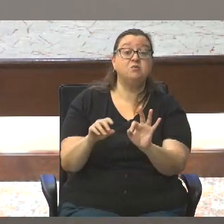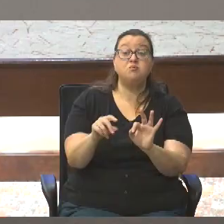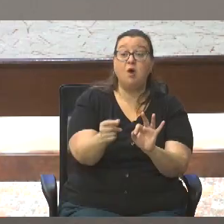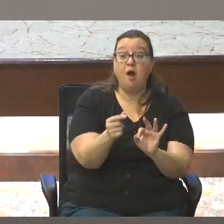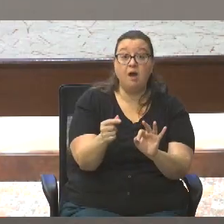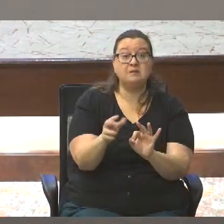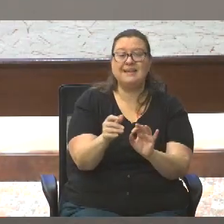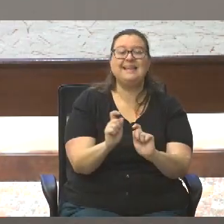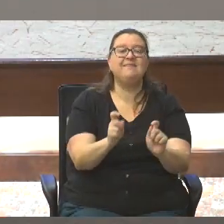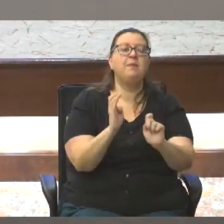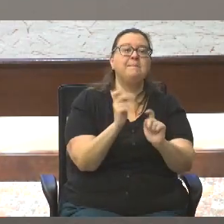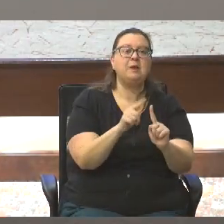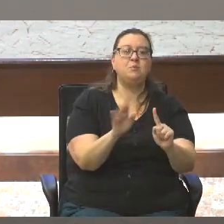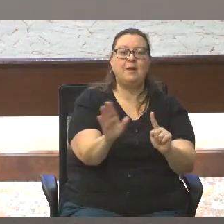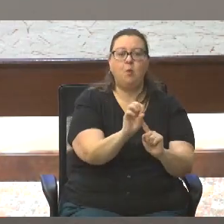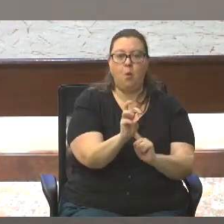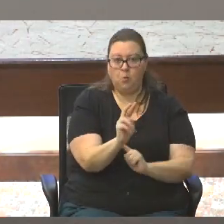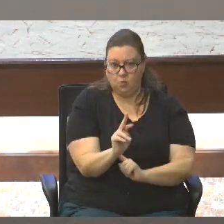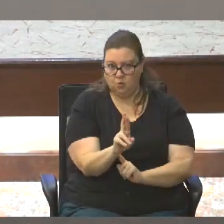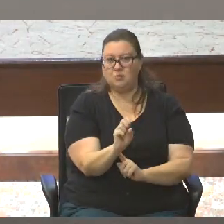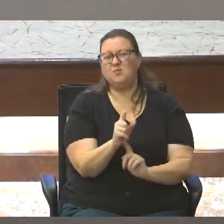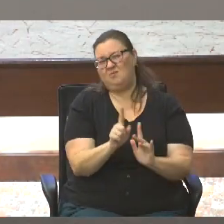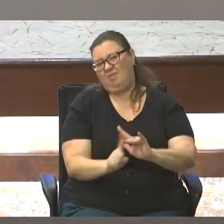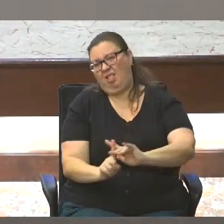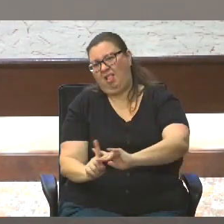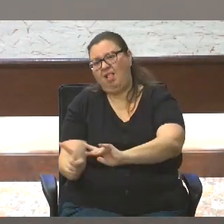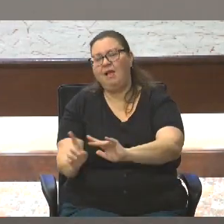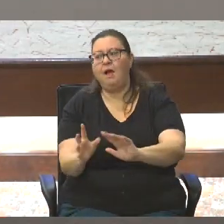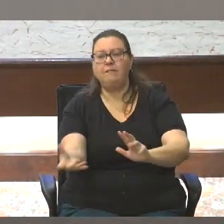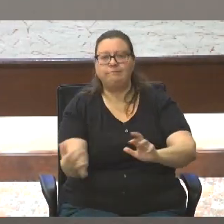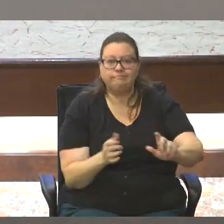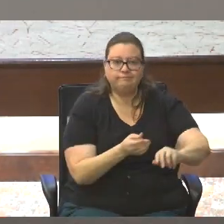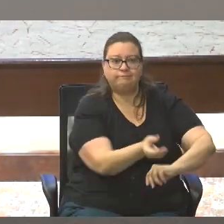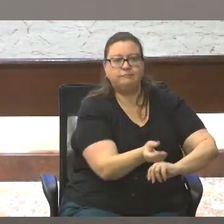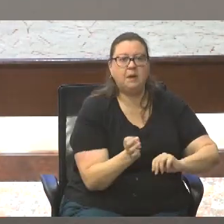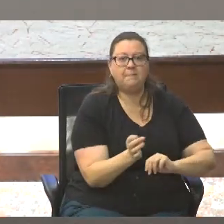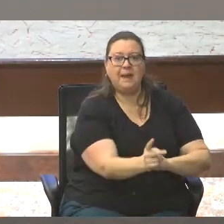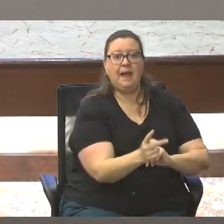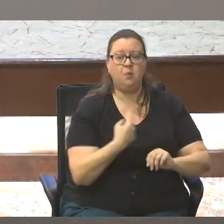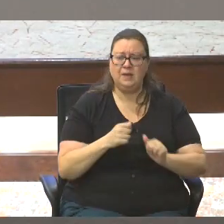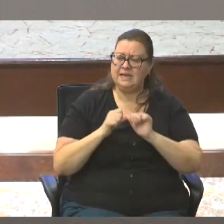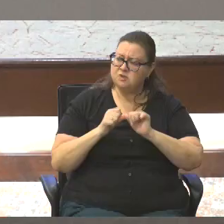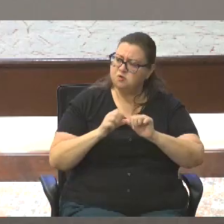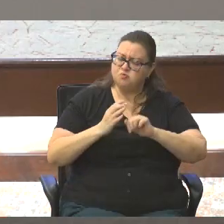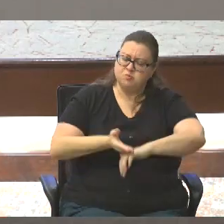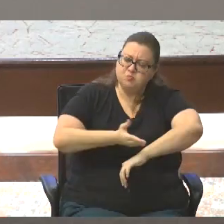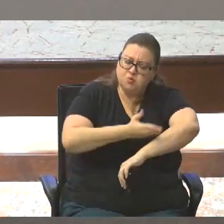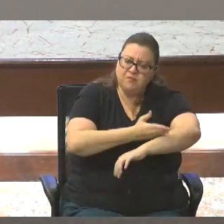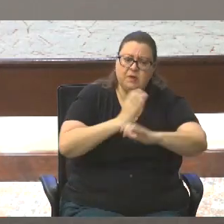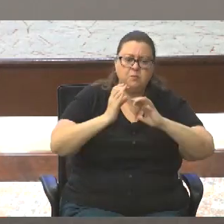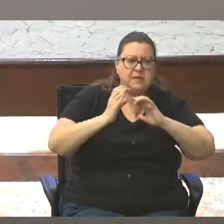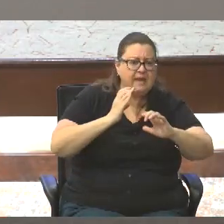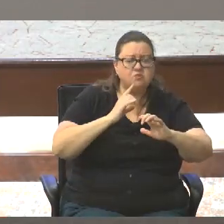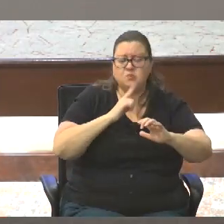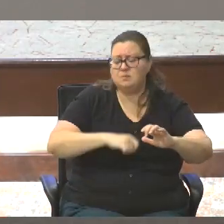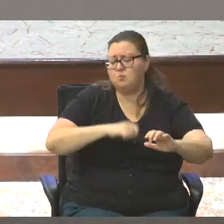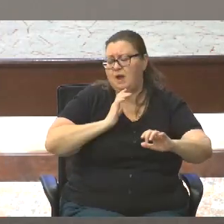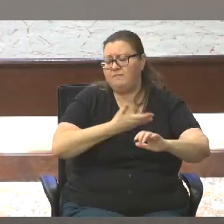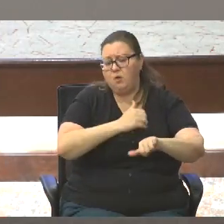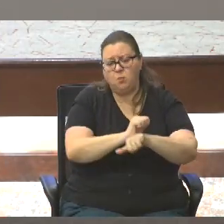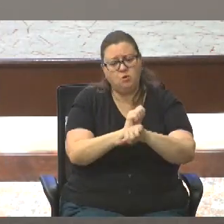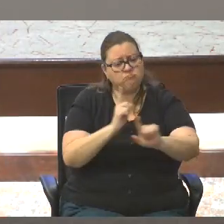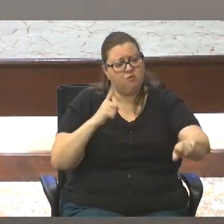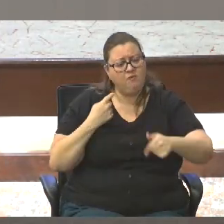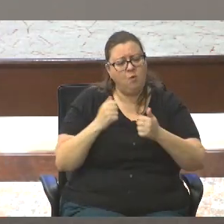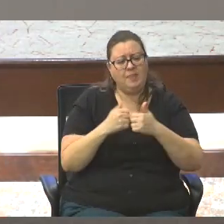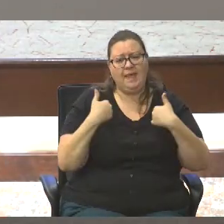We continue to build out our programming, our communications, and I'm really proud of the work that's gone on to date.